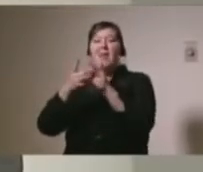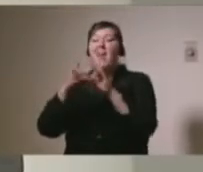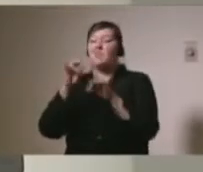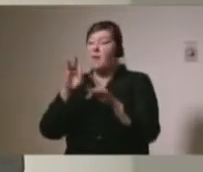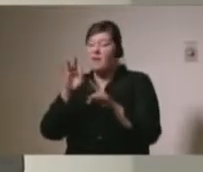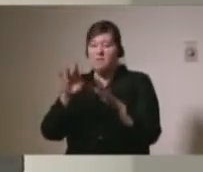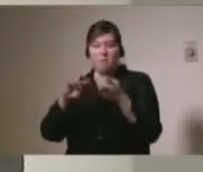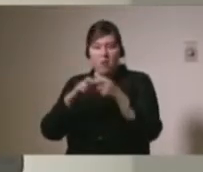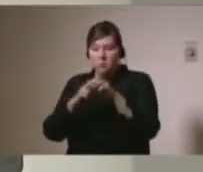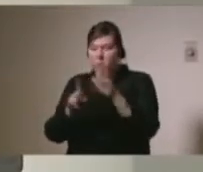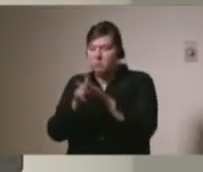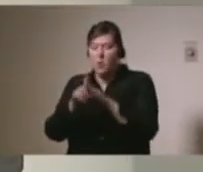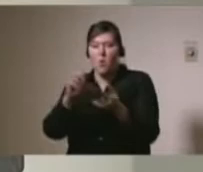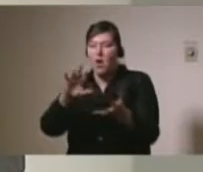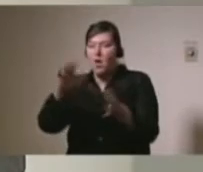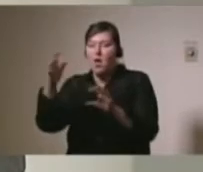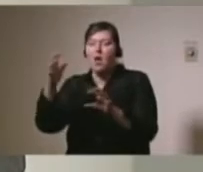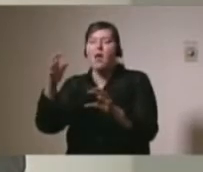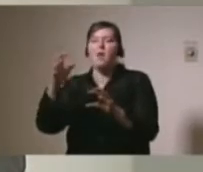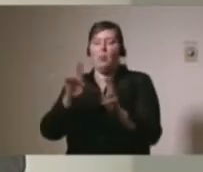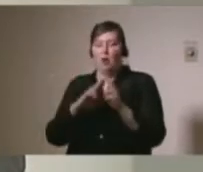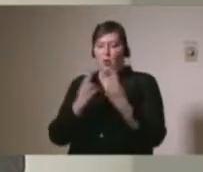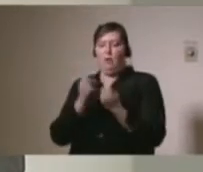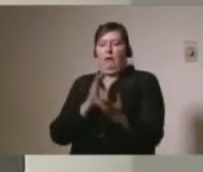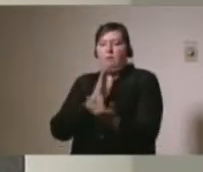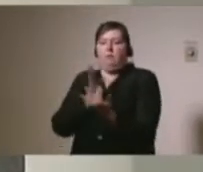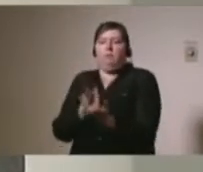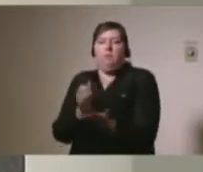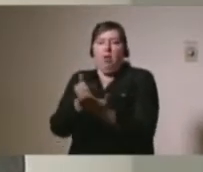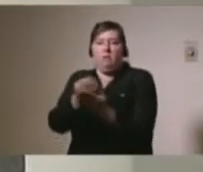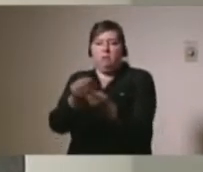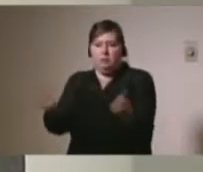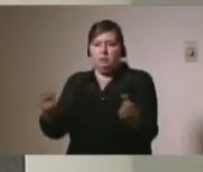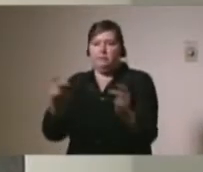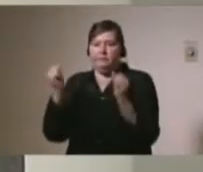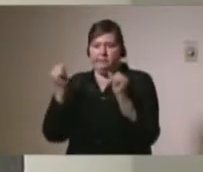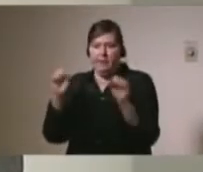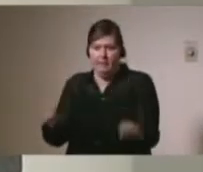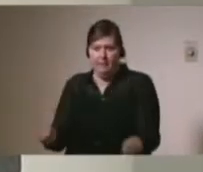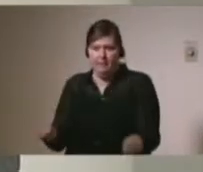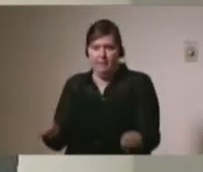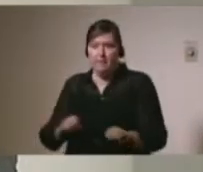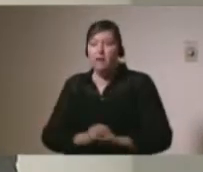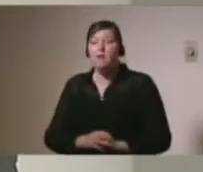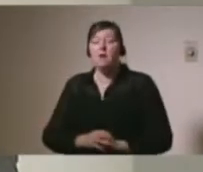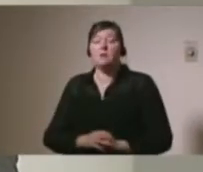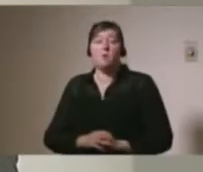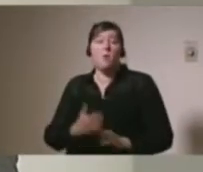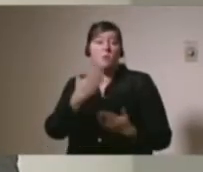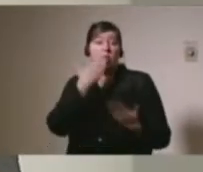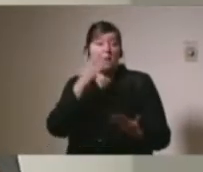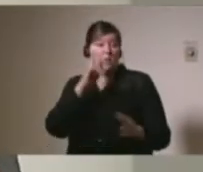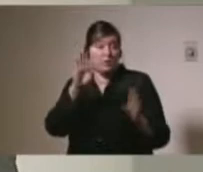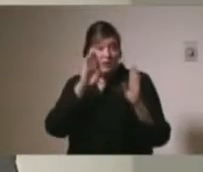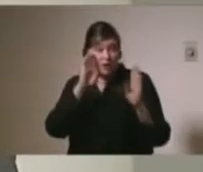journey. I thank you for your attention. Any questions?